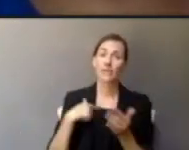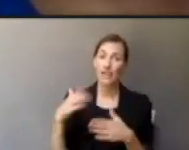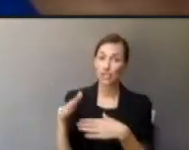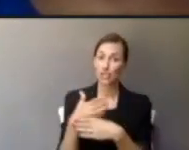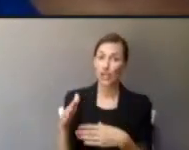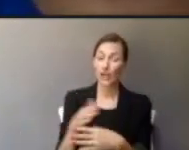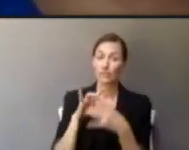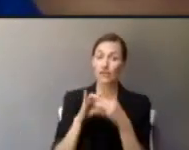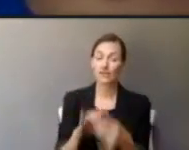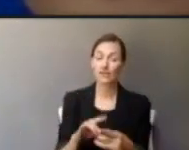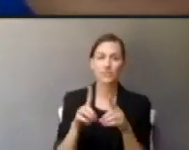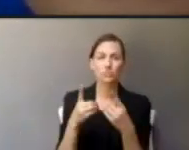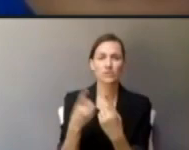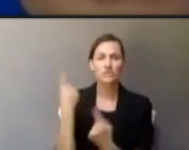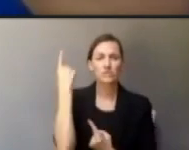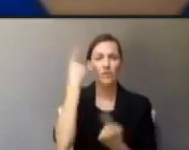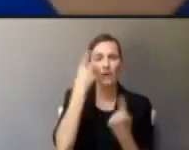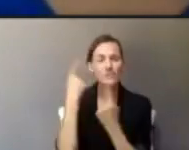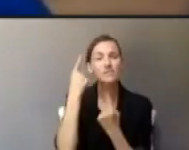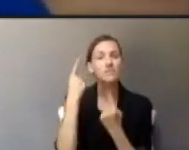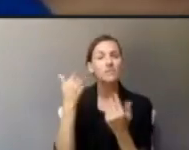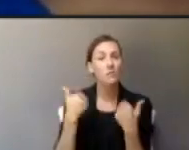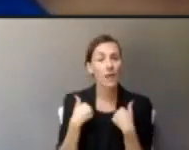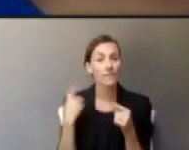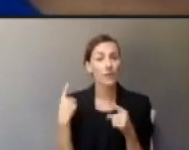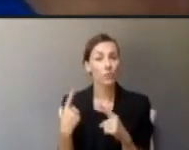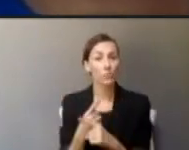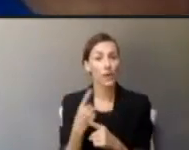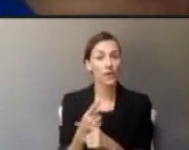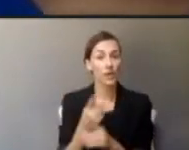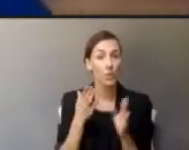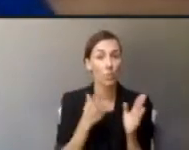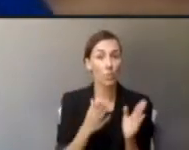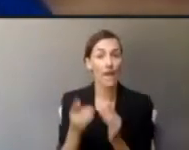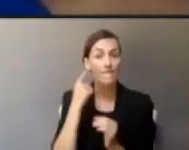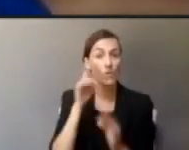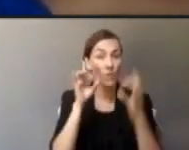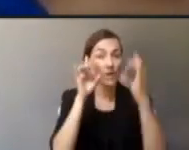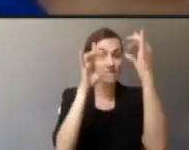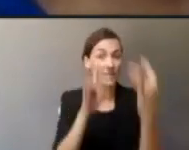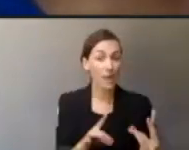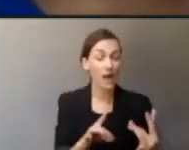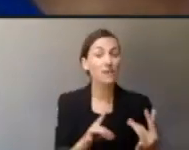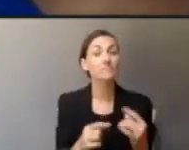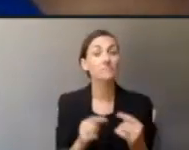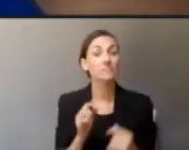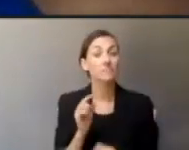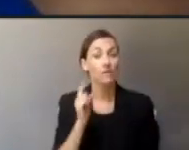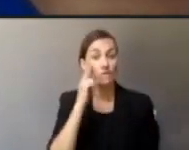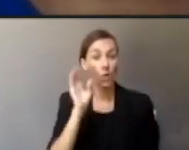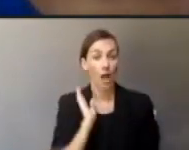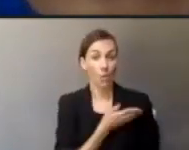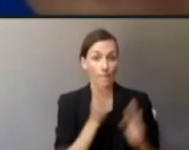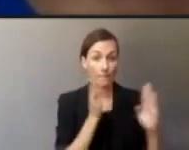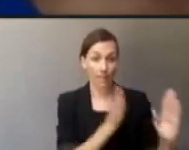the district is thinking. We have a regular way for you to give feedback within our plan. You can go